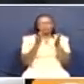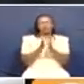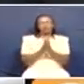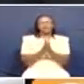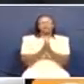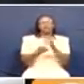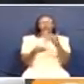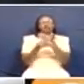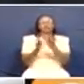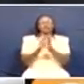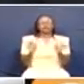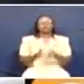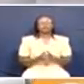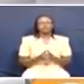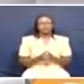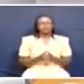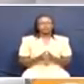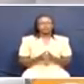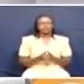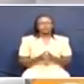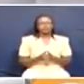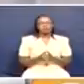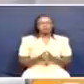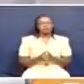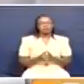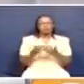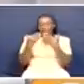obliged. Thank you, Mr. Ngata.